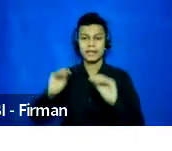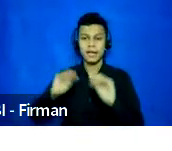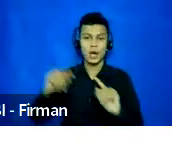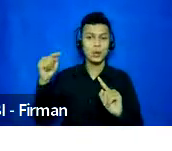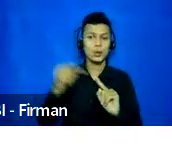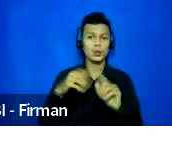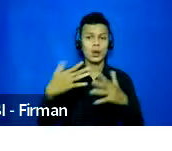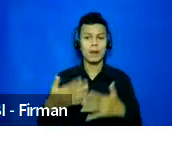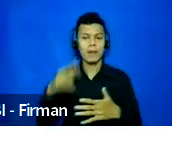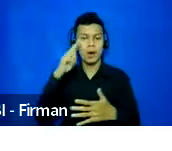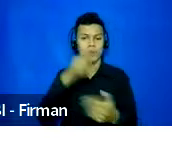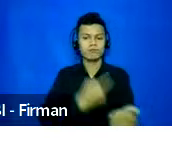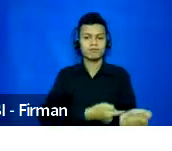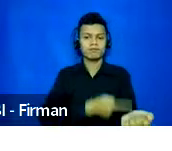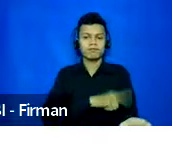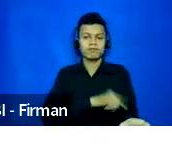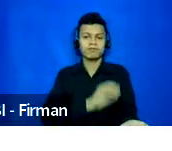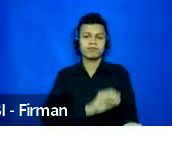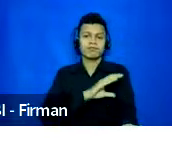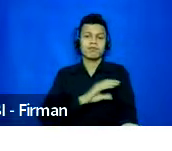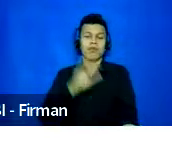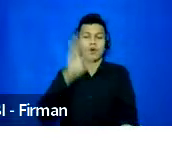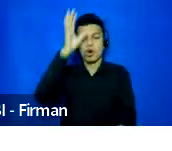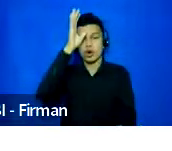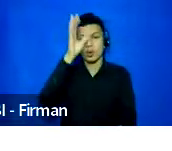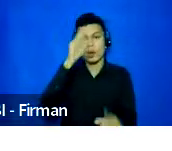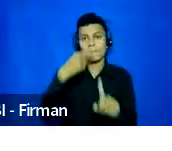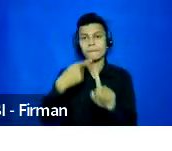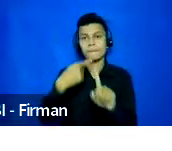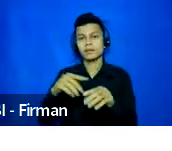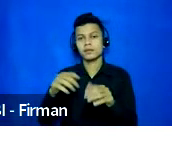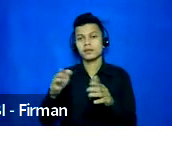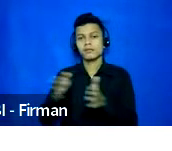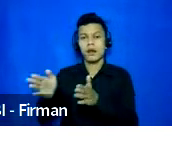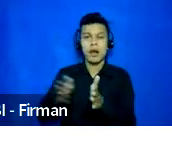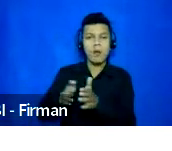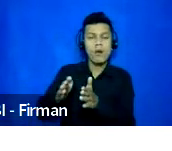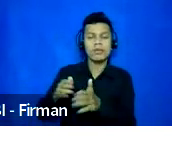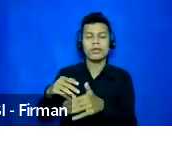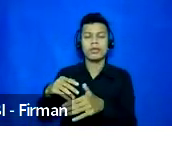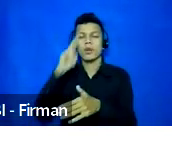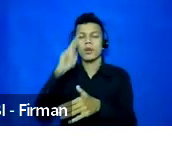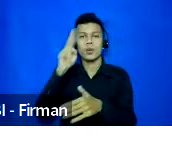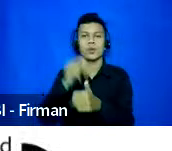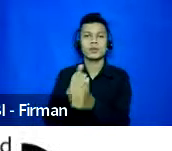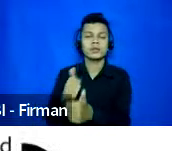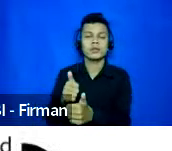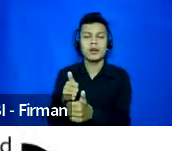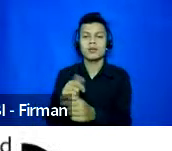caregivers in conducting various family learning activities that support their children's learning and well-being at home.